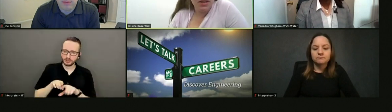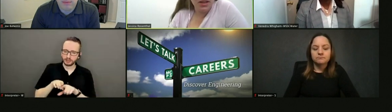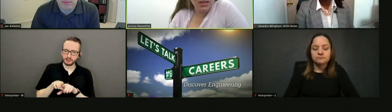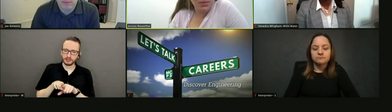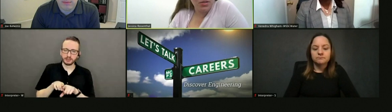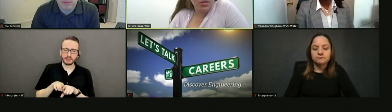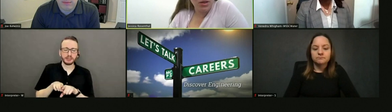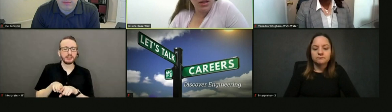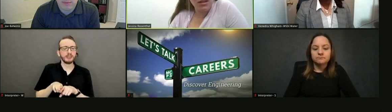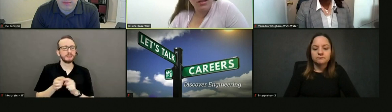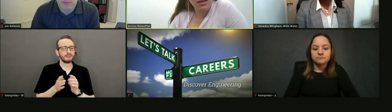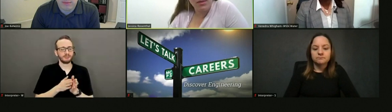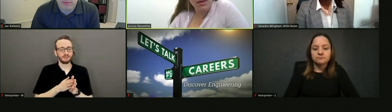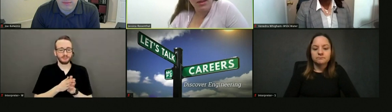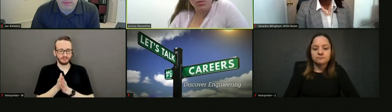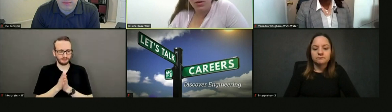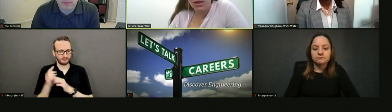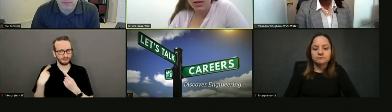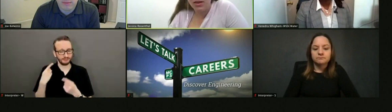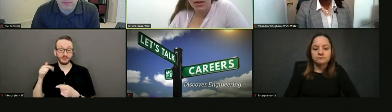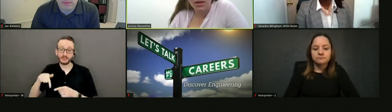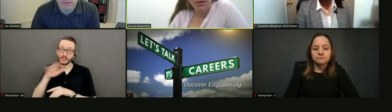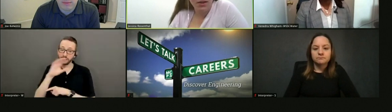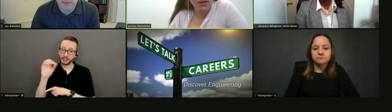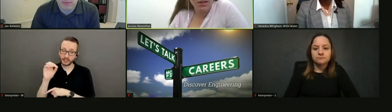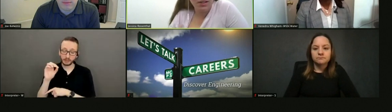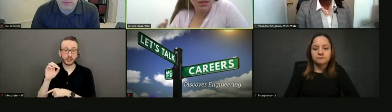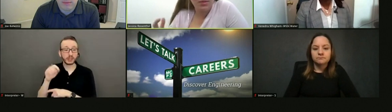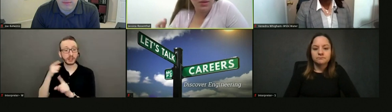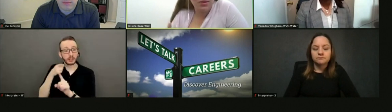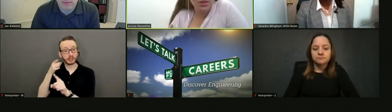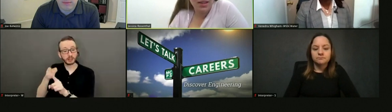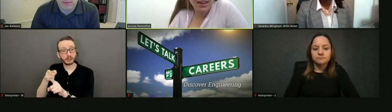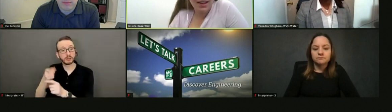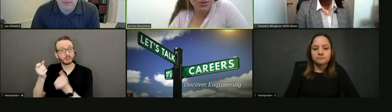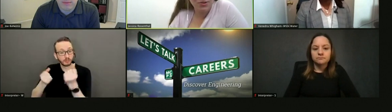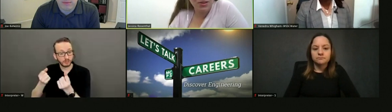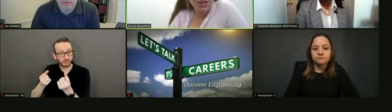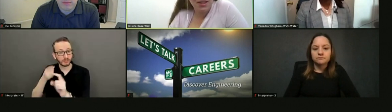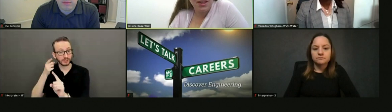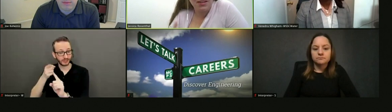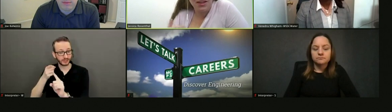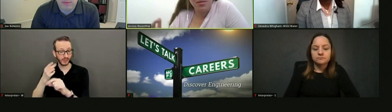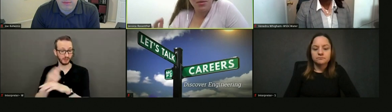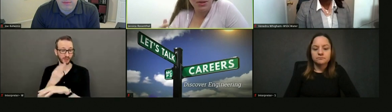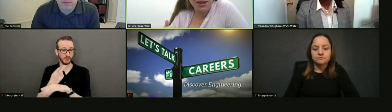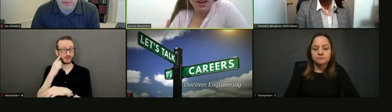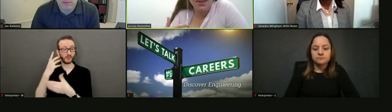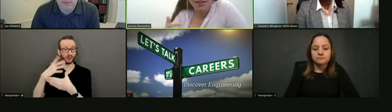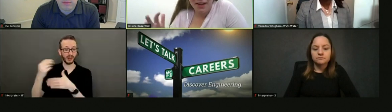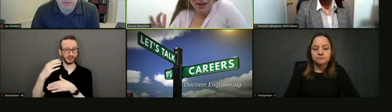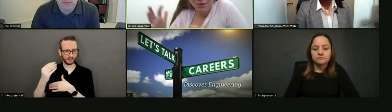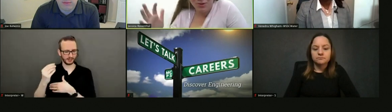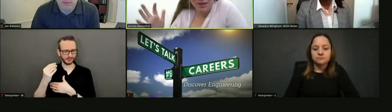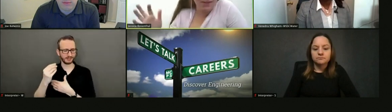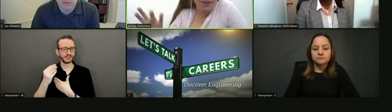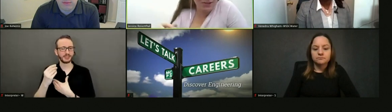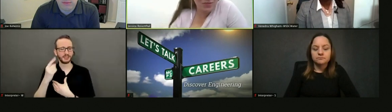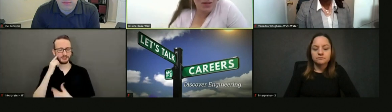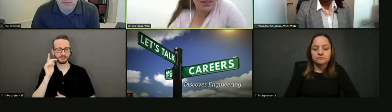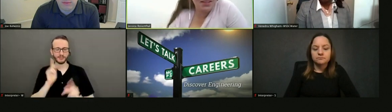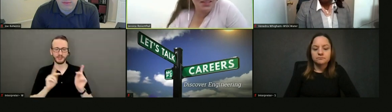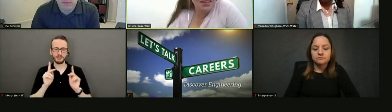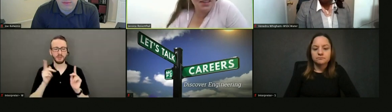been a motivating thing, especially working at this company that's working on a vehicle that's meant to be used outdoors. Like, I think a lot of people are kind of having